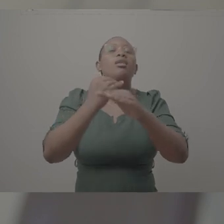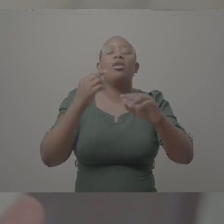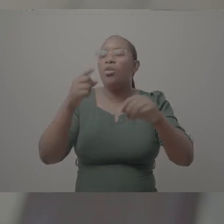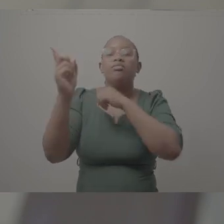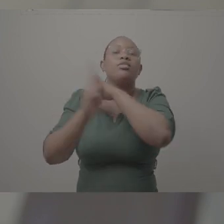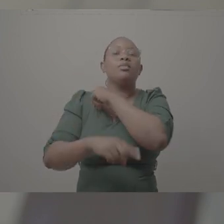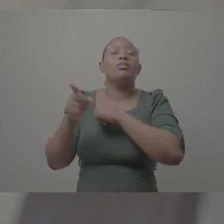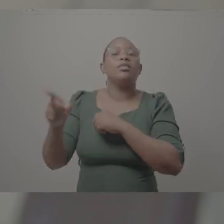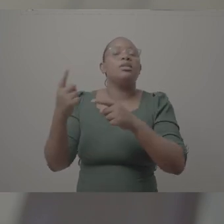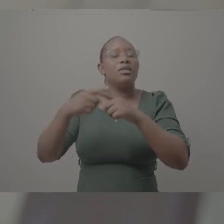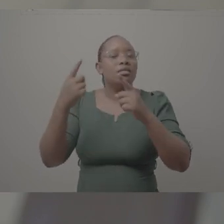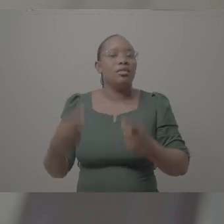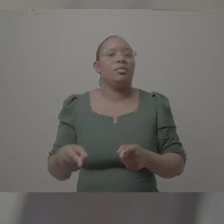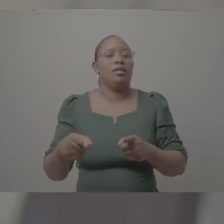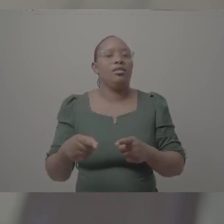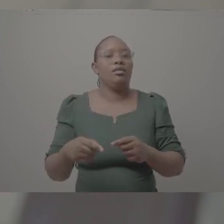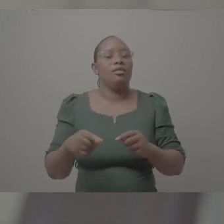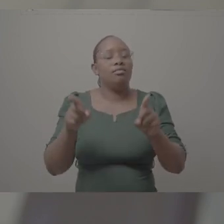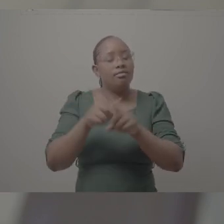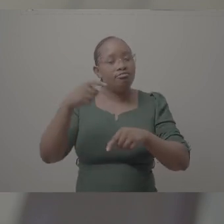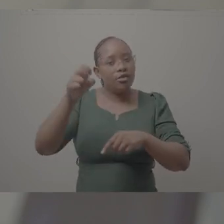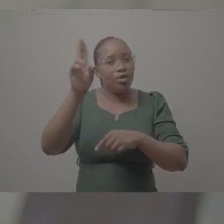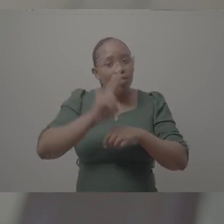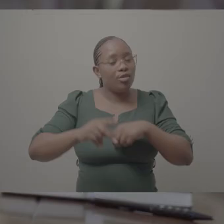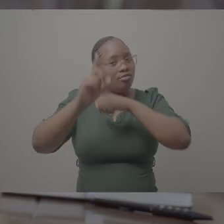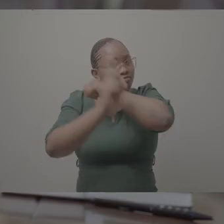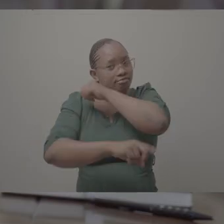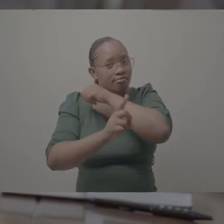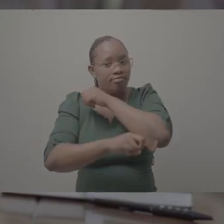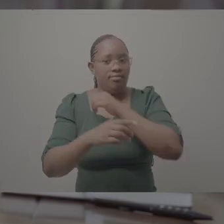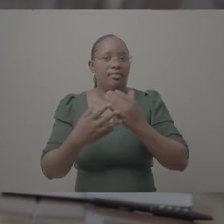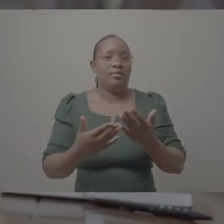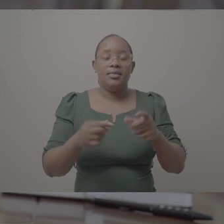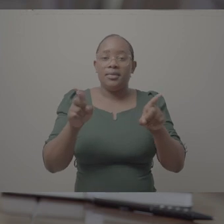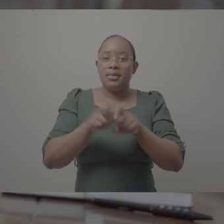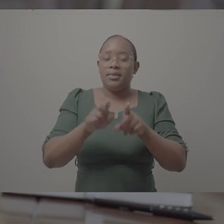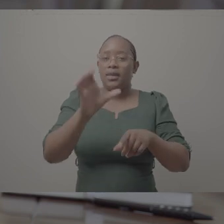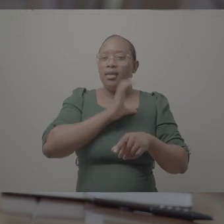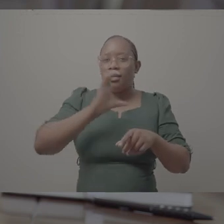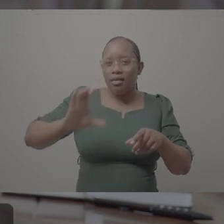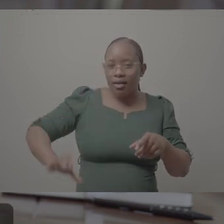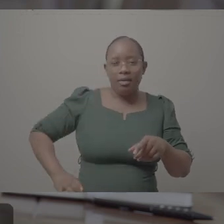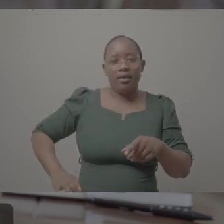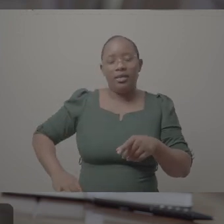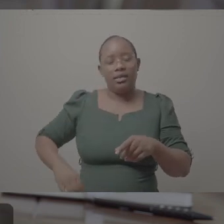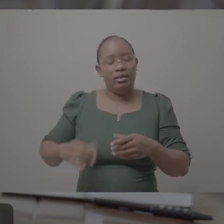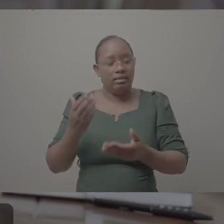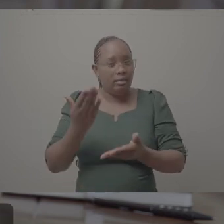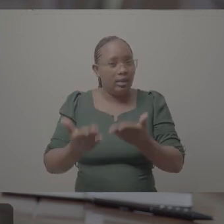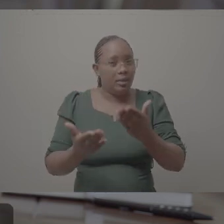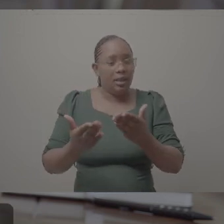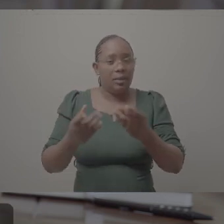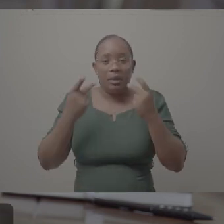proportionate, and the sanctions have to be effective. And even those companies that are found wanting when